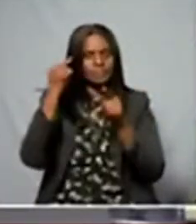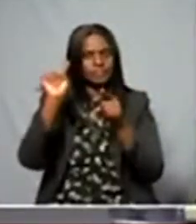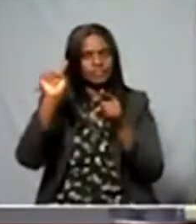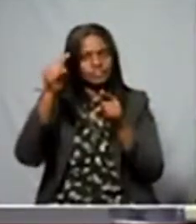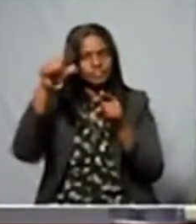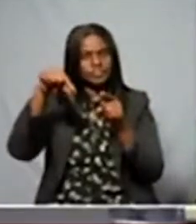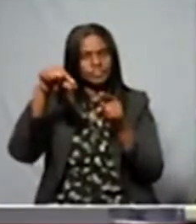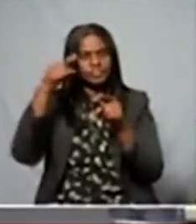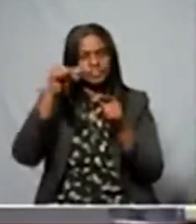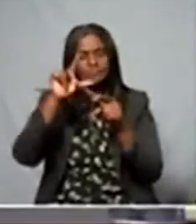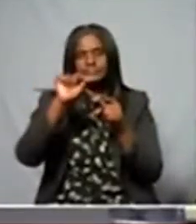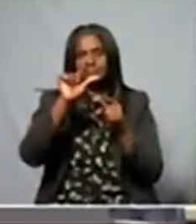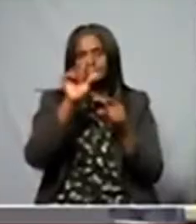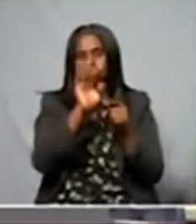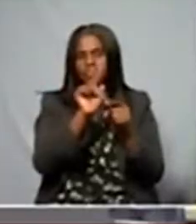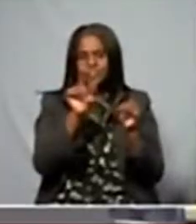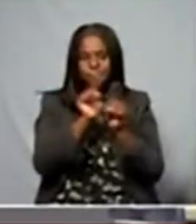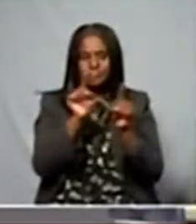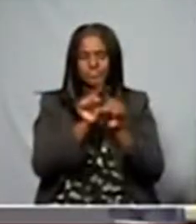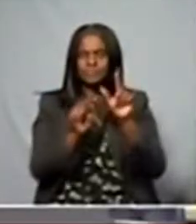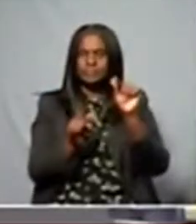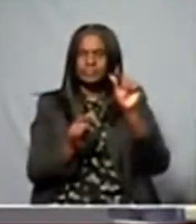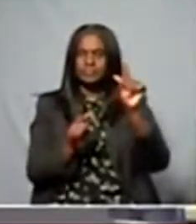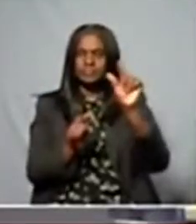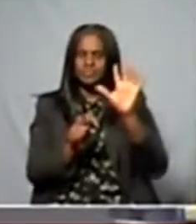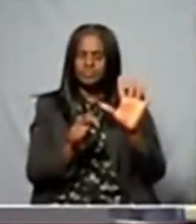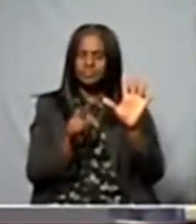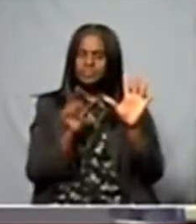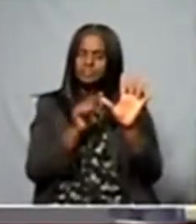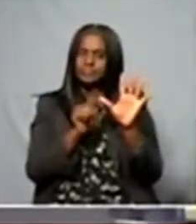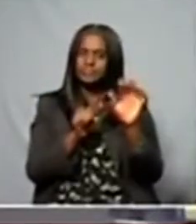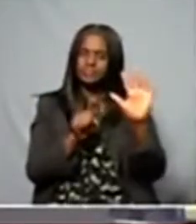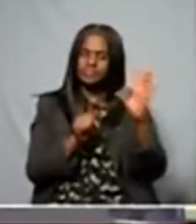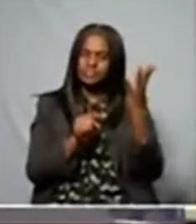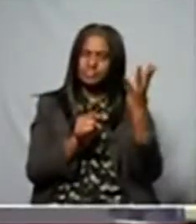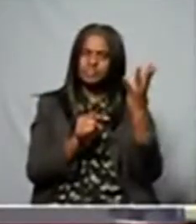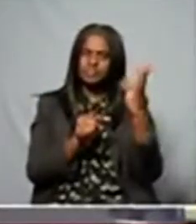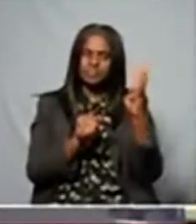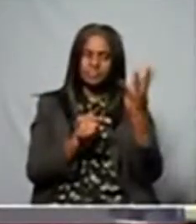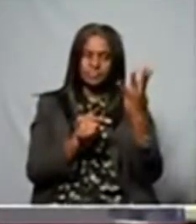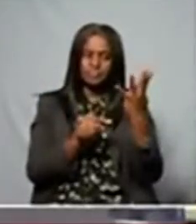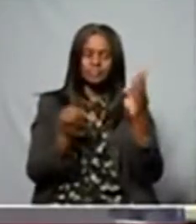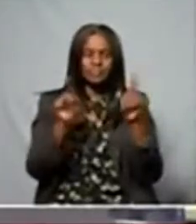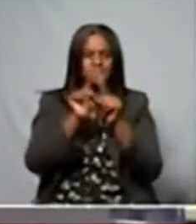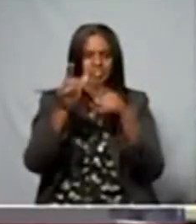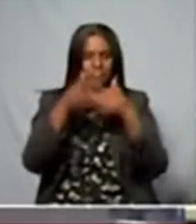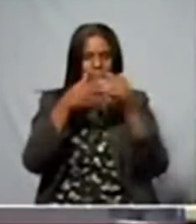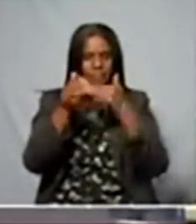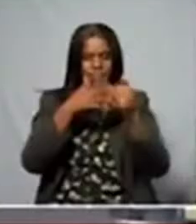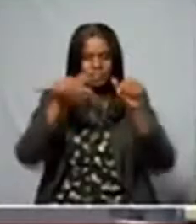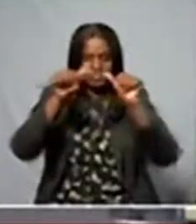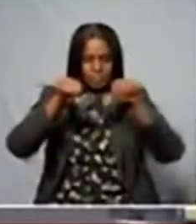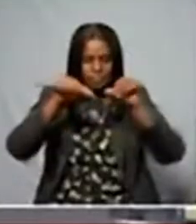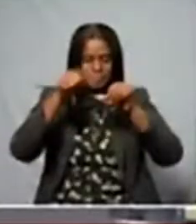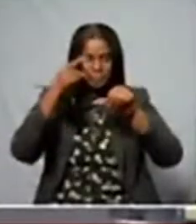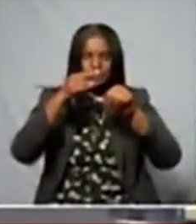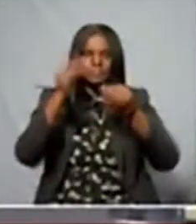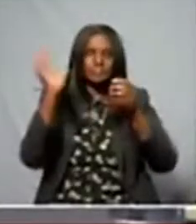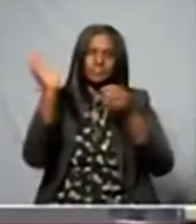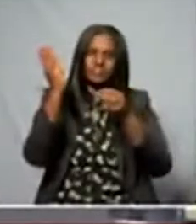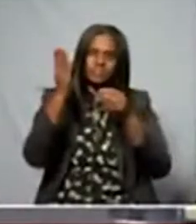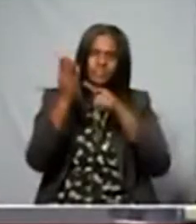of 2024 and 2025. 4. Simplified analysis of Statement